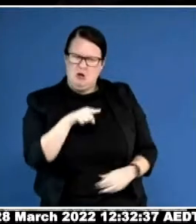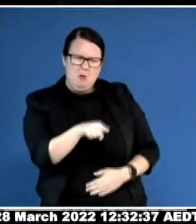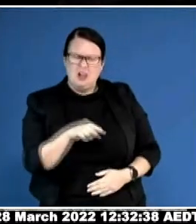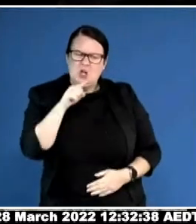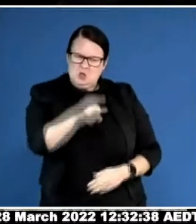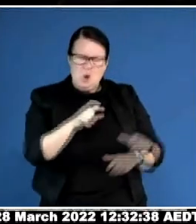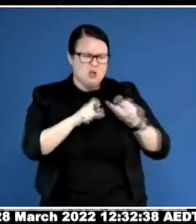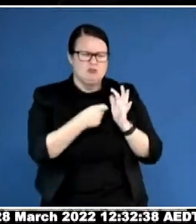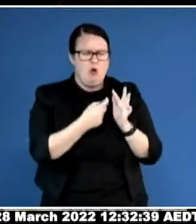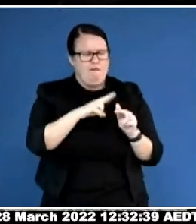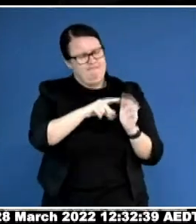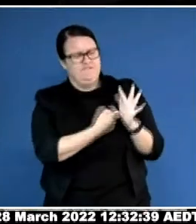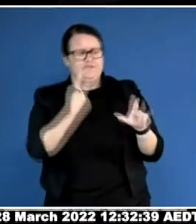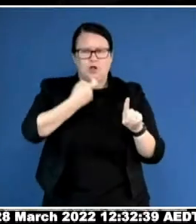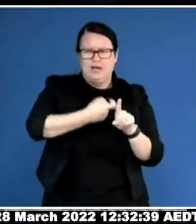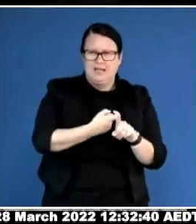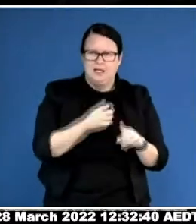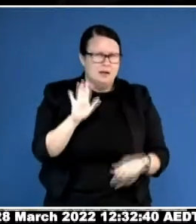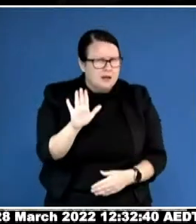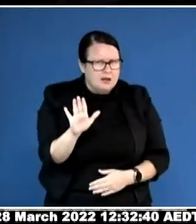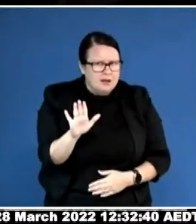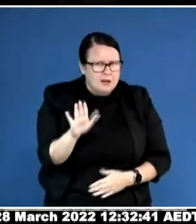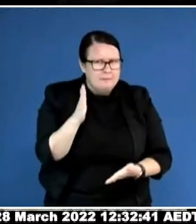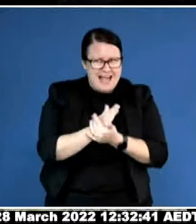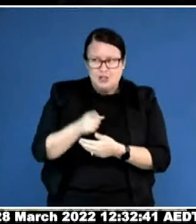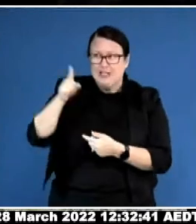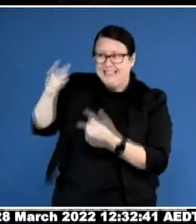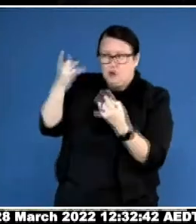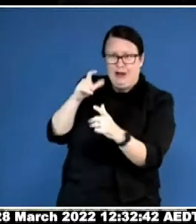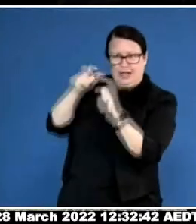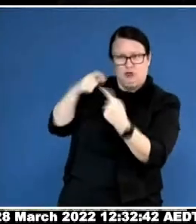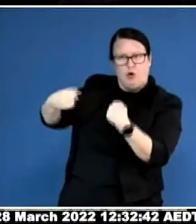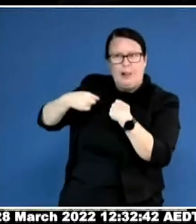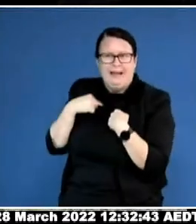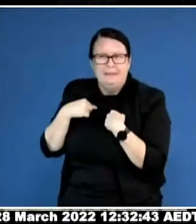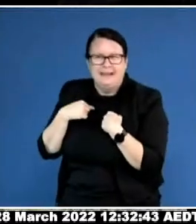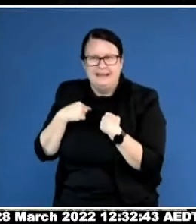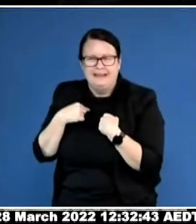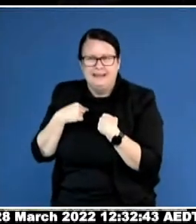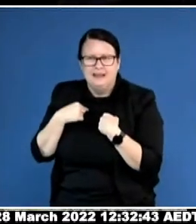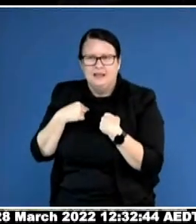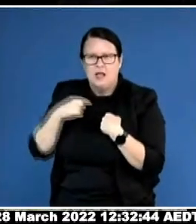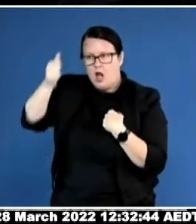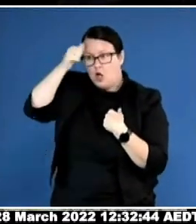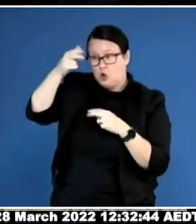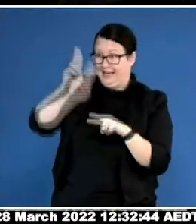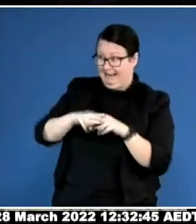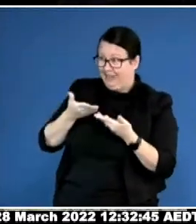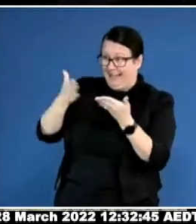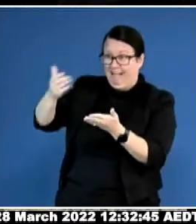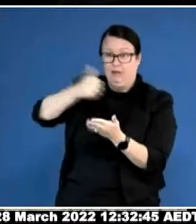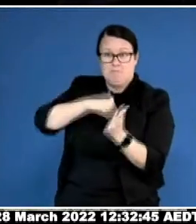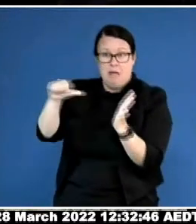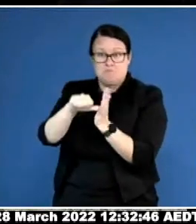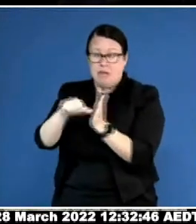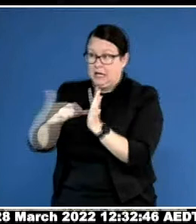freak versus this was actually about his control. And I knew that if he had control of my money, that we